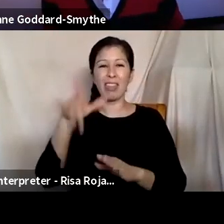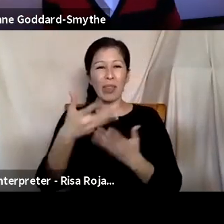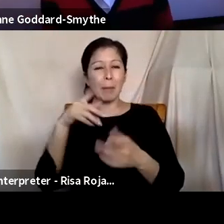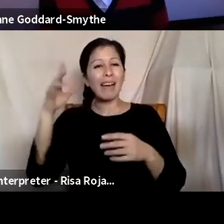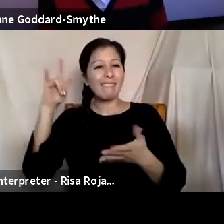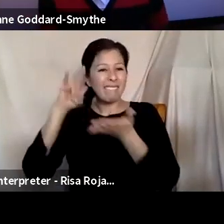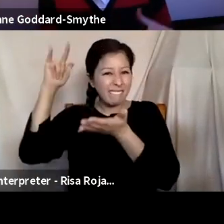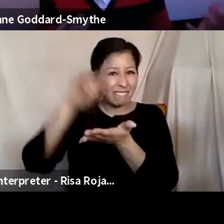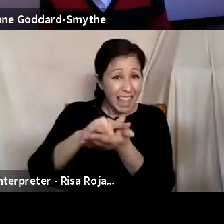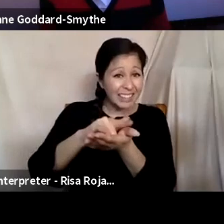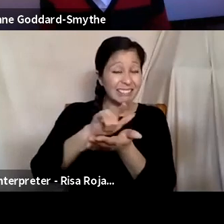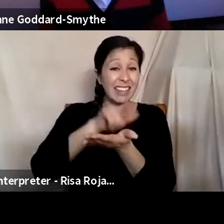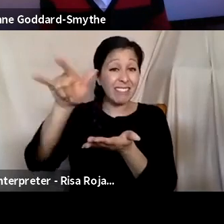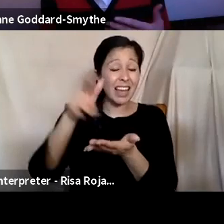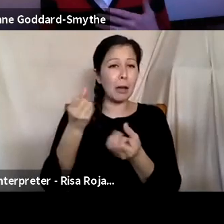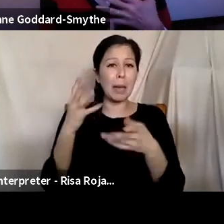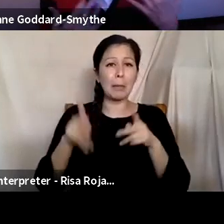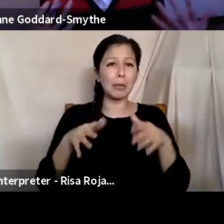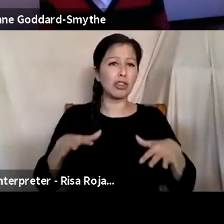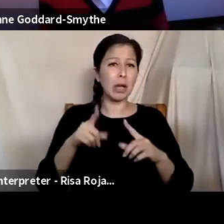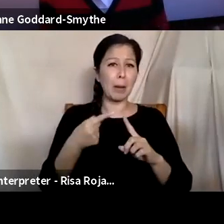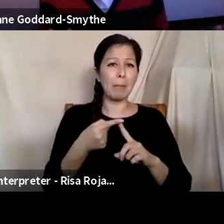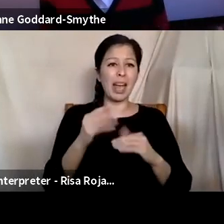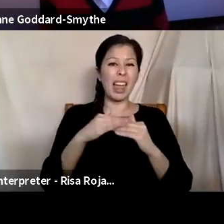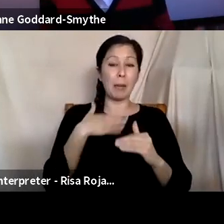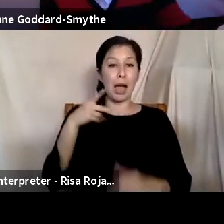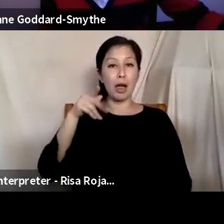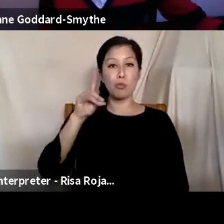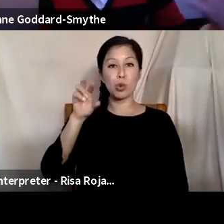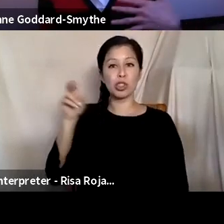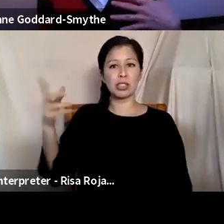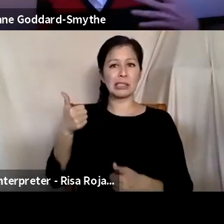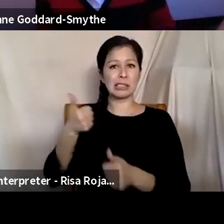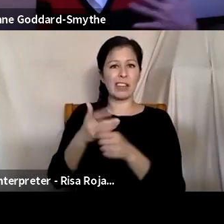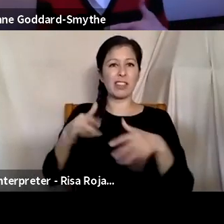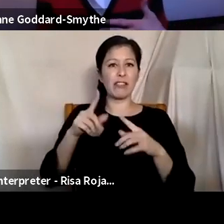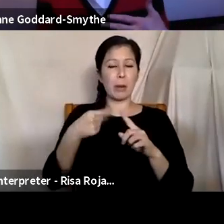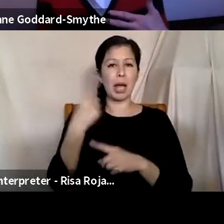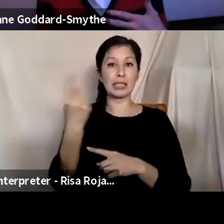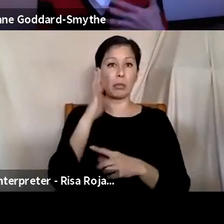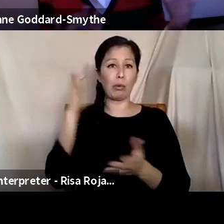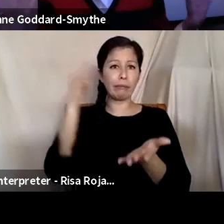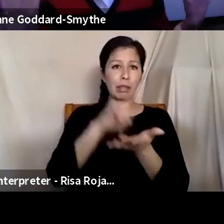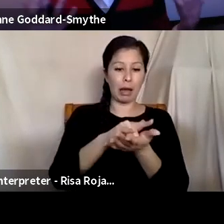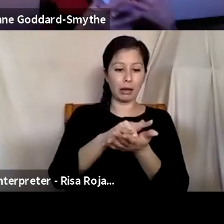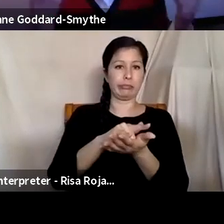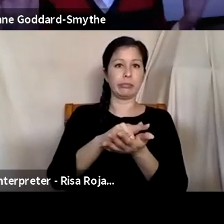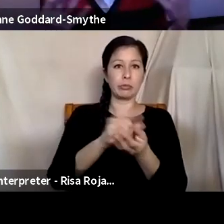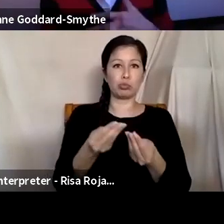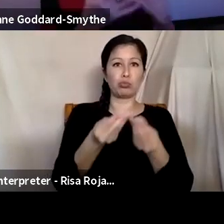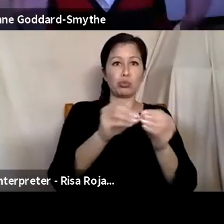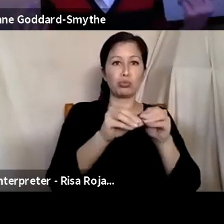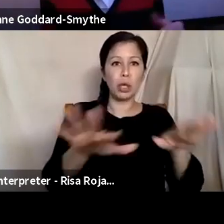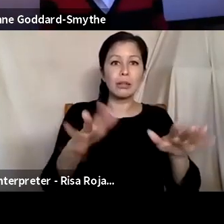flying. I mean, a lot of people are very nervous about, at least my producers have been very nervous about somebody's going to fly in. Mm-hmm.